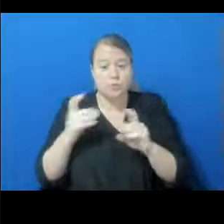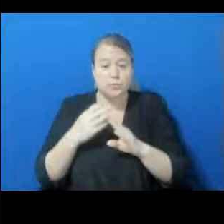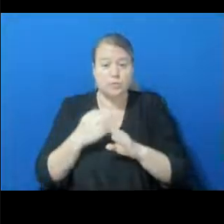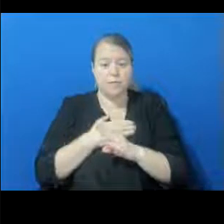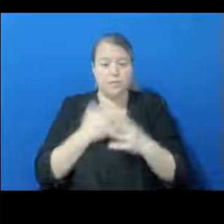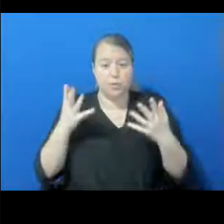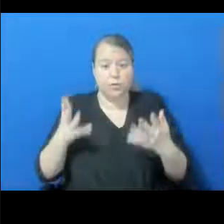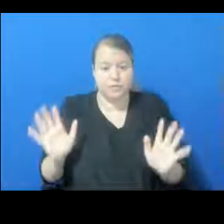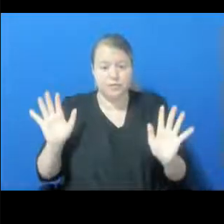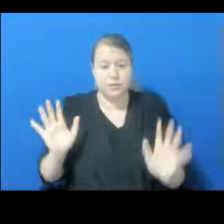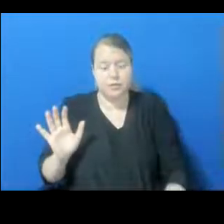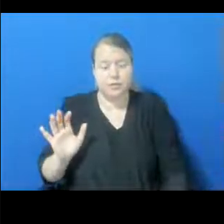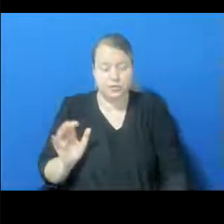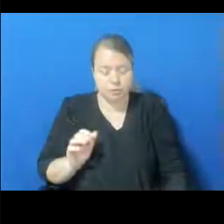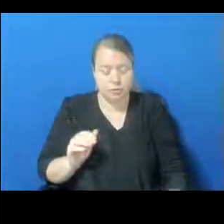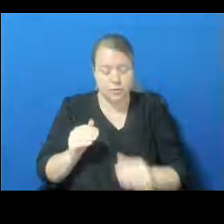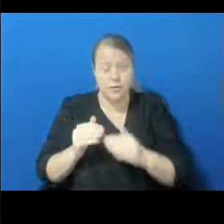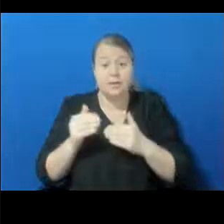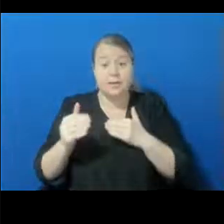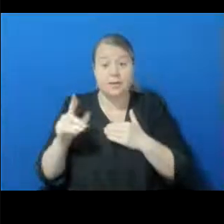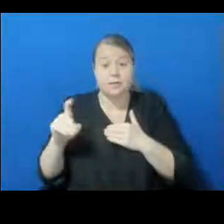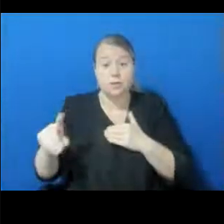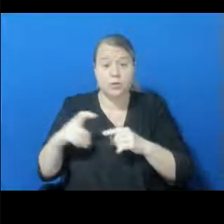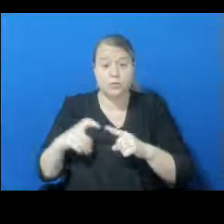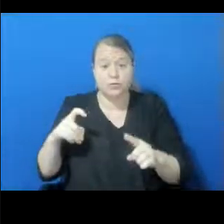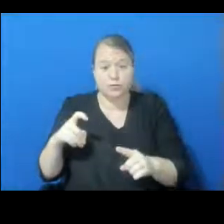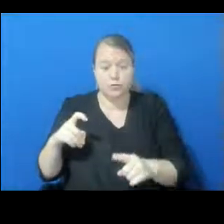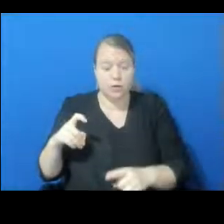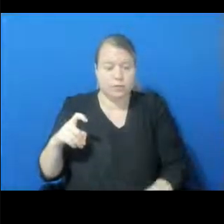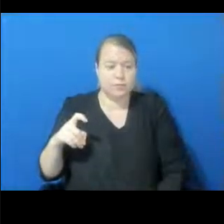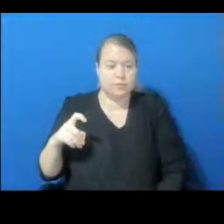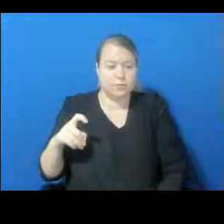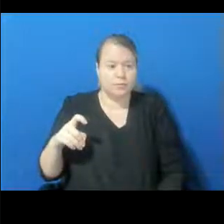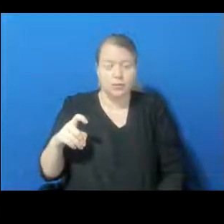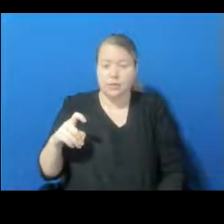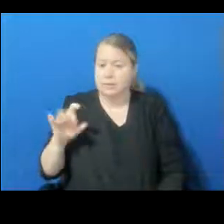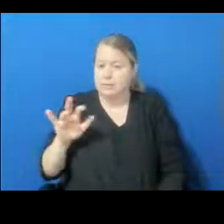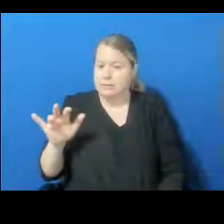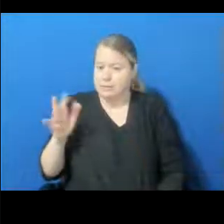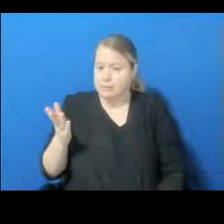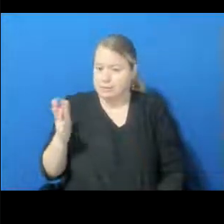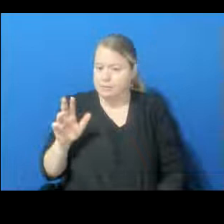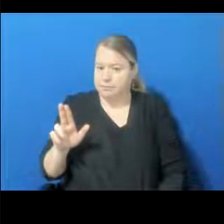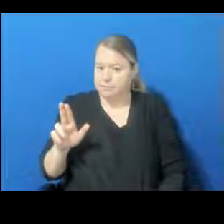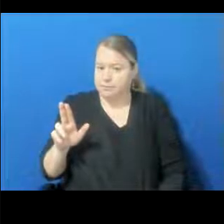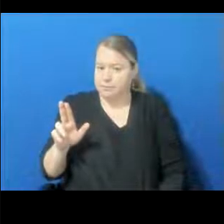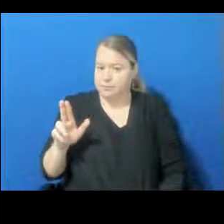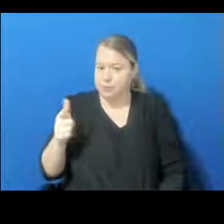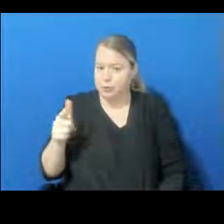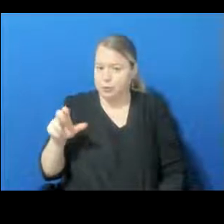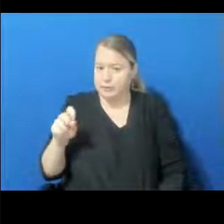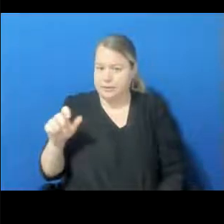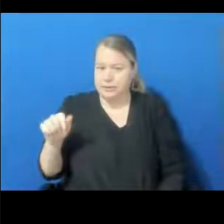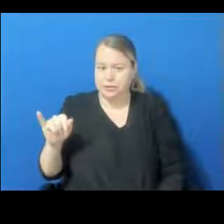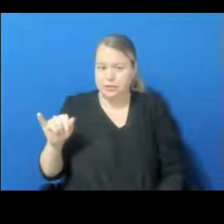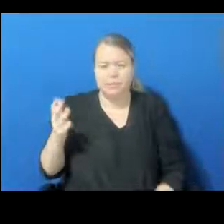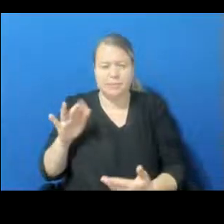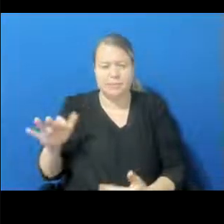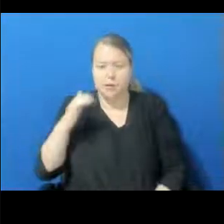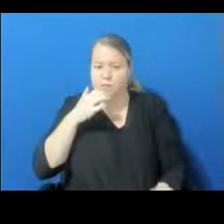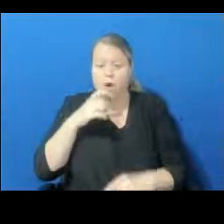next question comes from Yogishi. Will the Layton Drive homes be